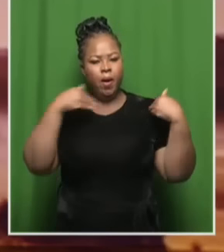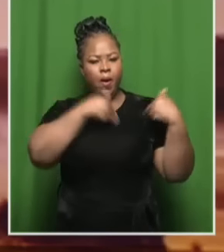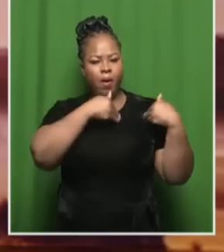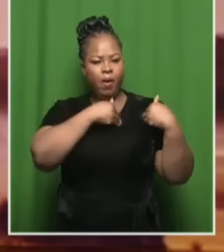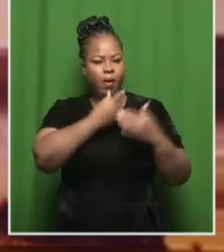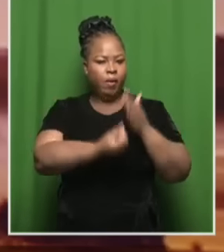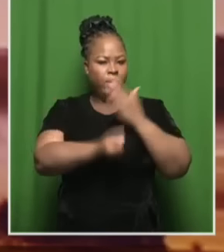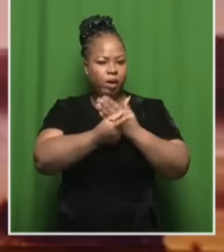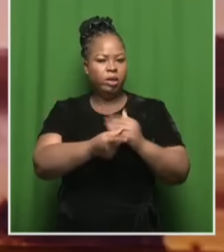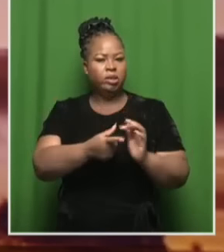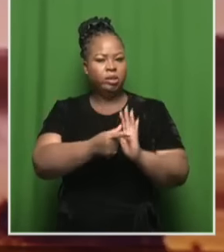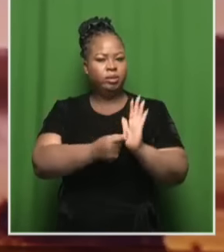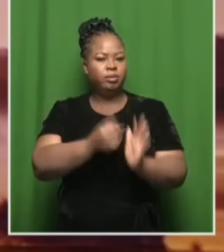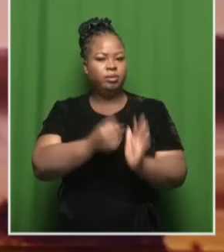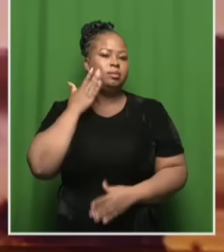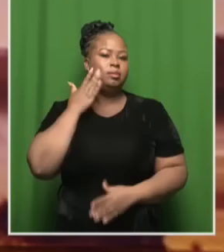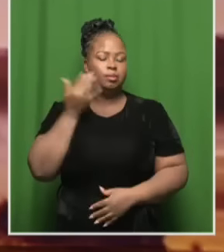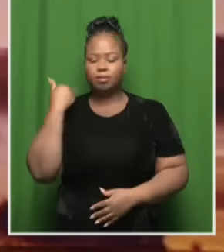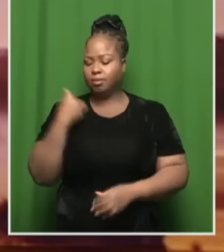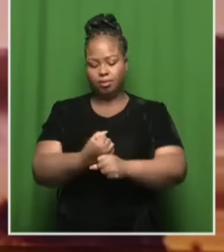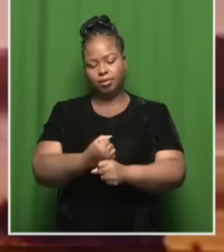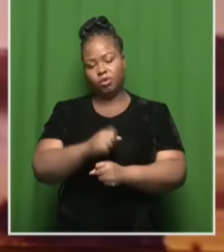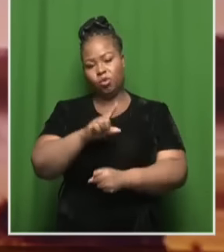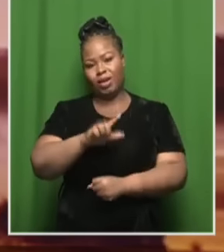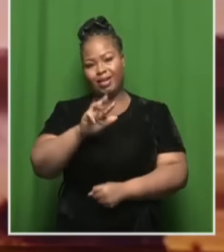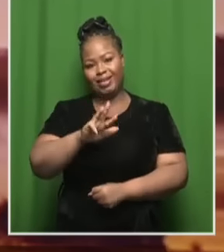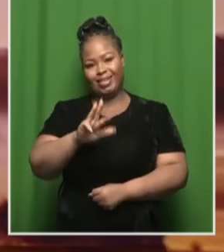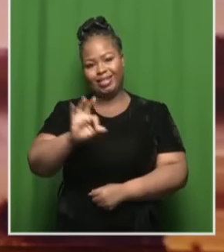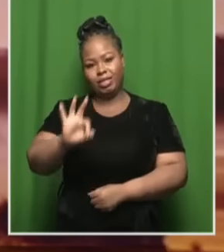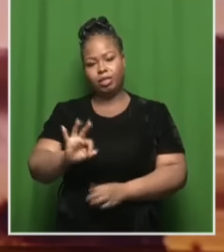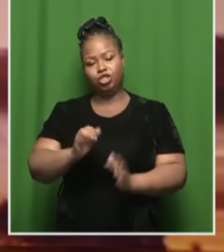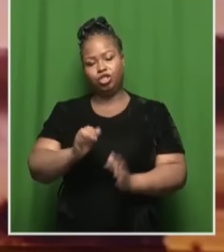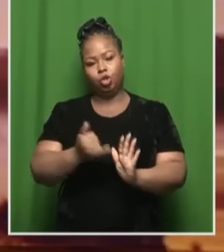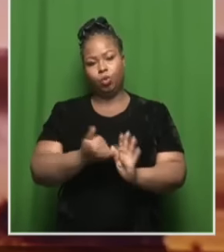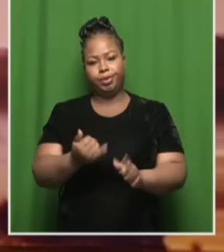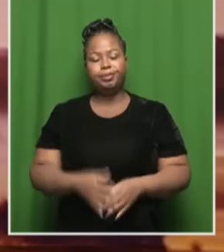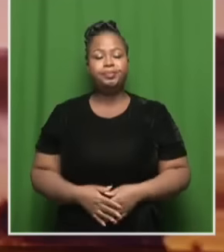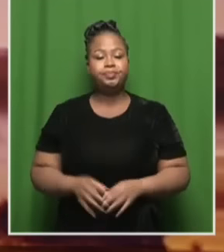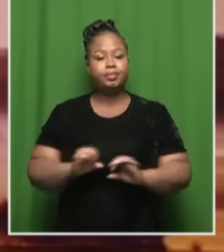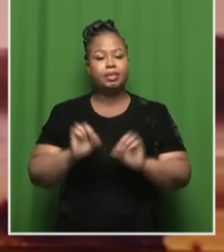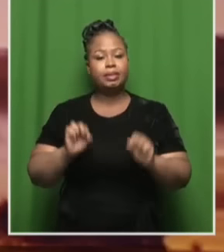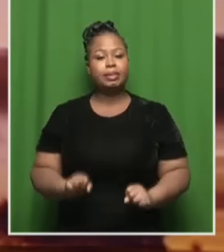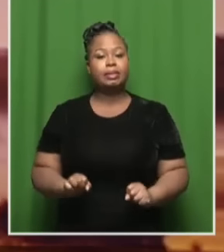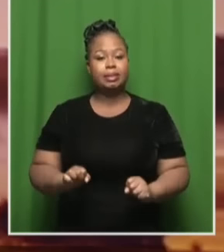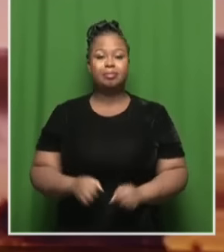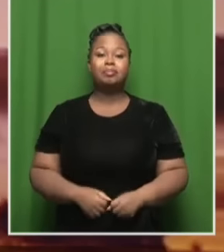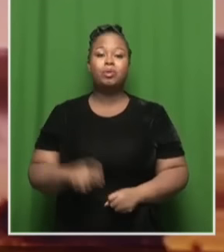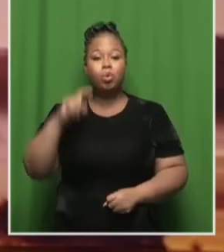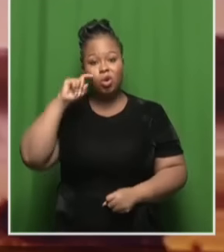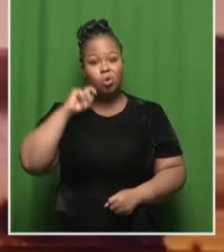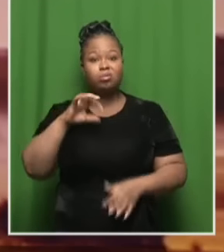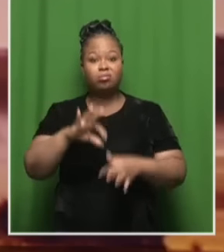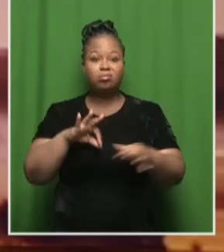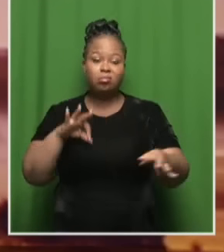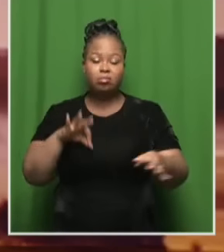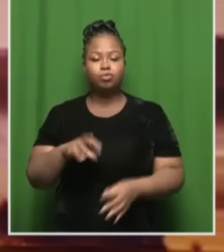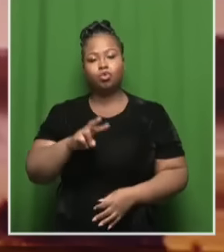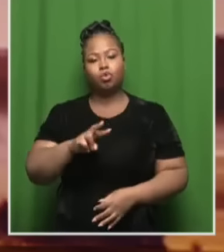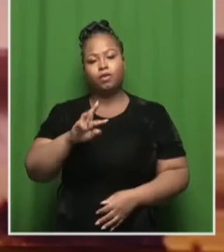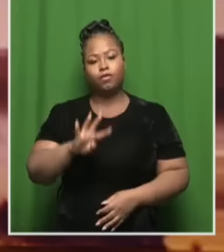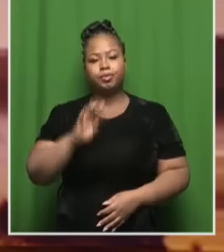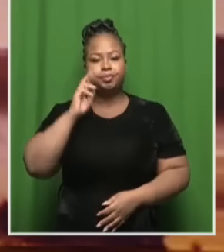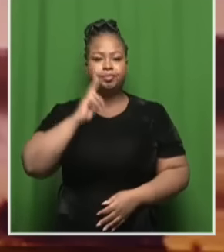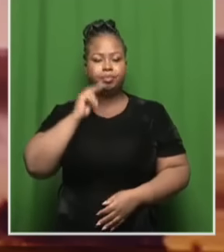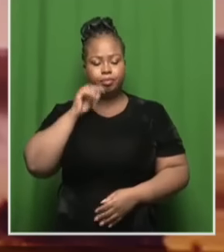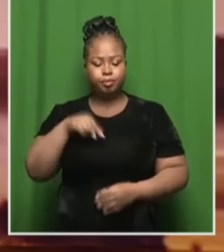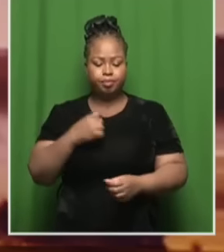that has counted down since January 1993. The system will run out of range by the 24th of